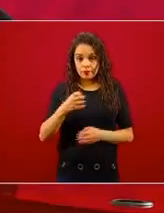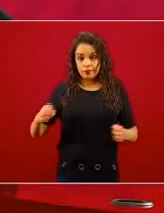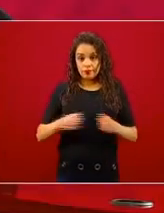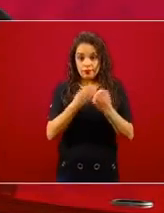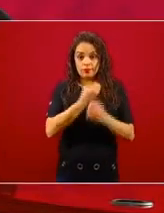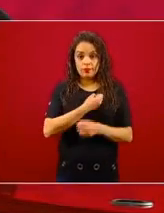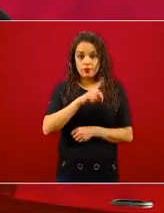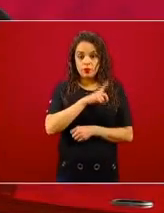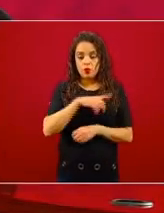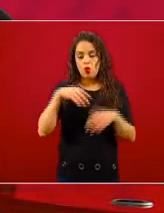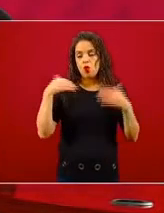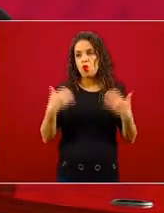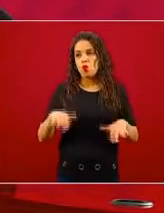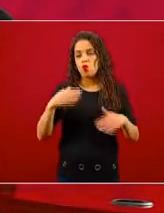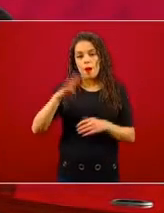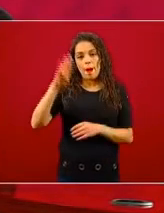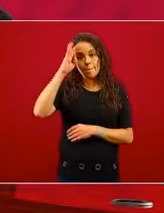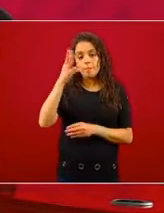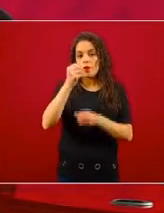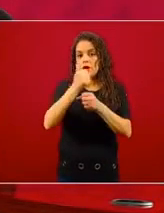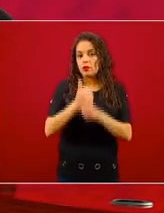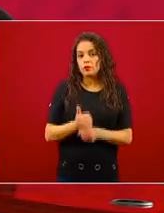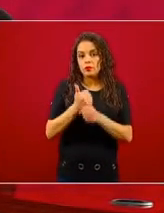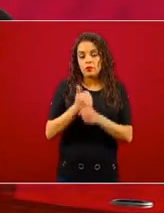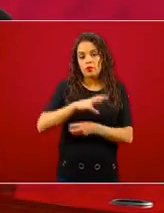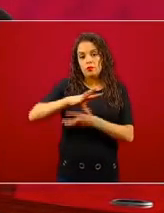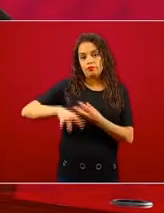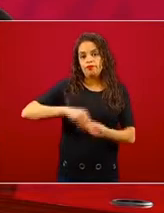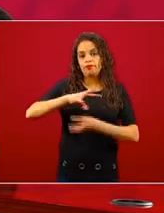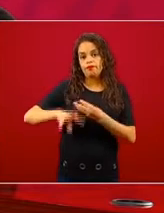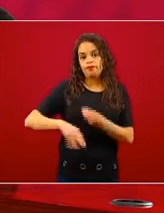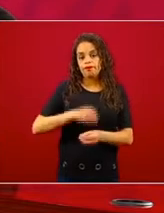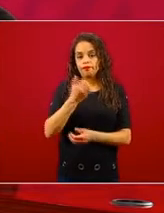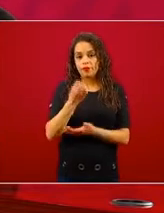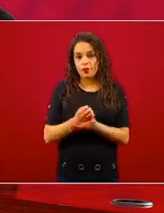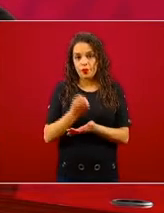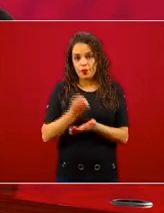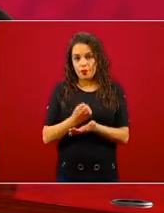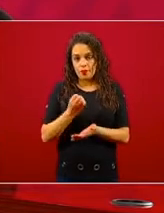And today, they have been enormously affected by the crisis.